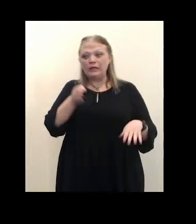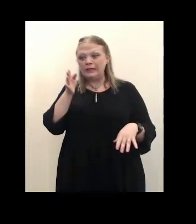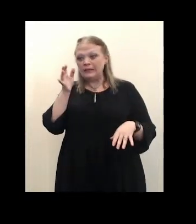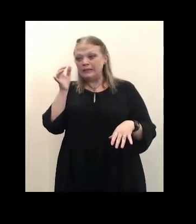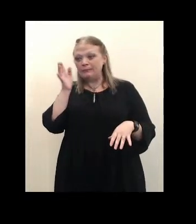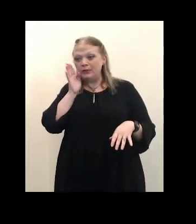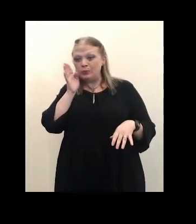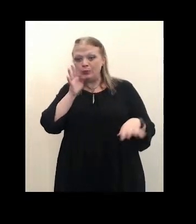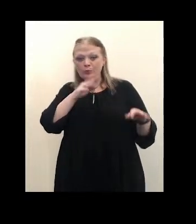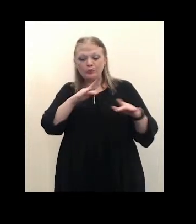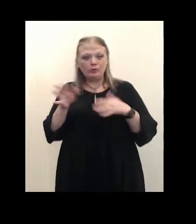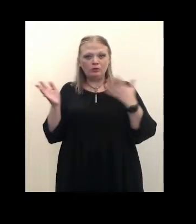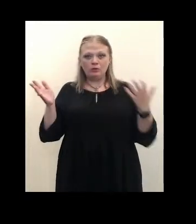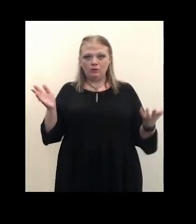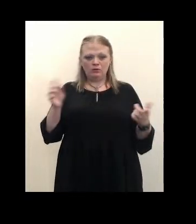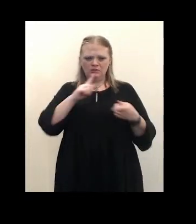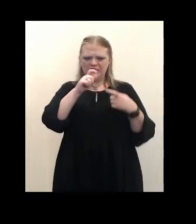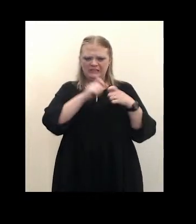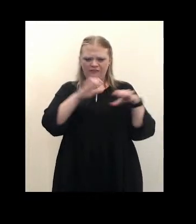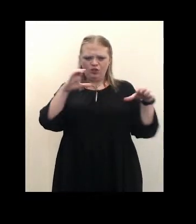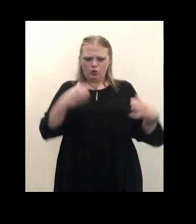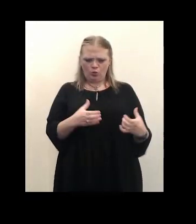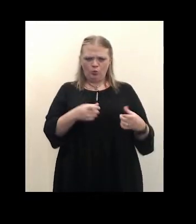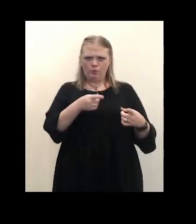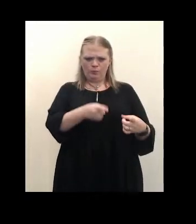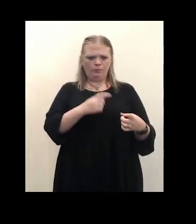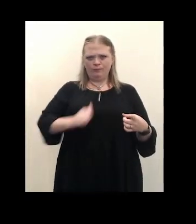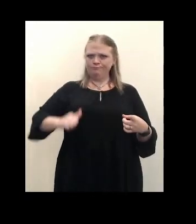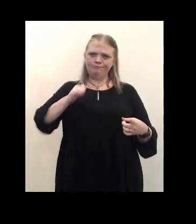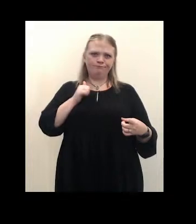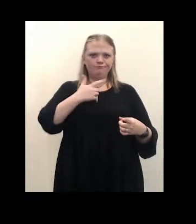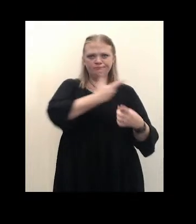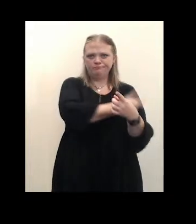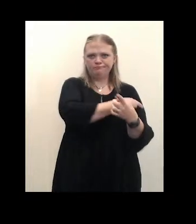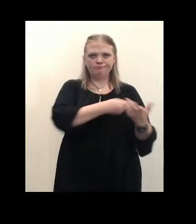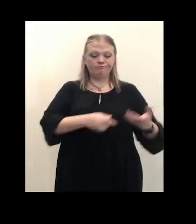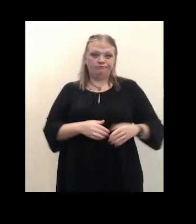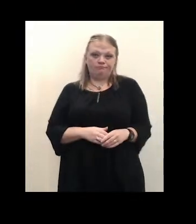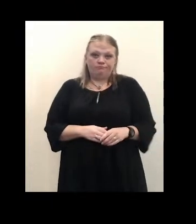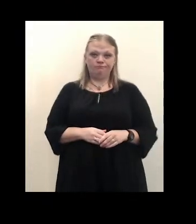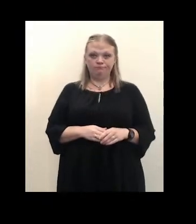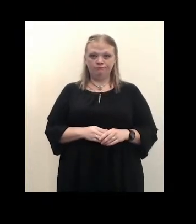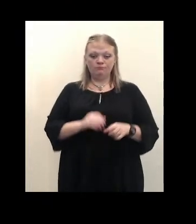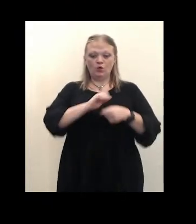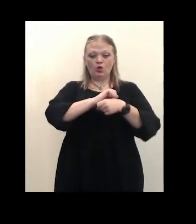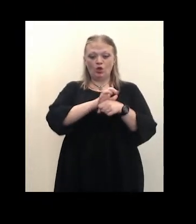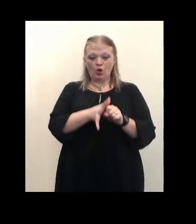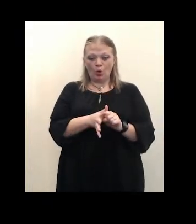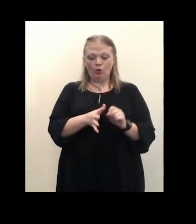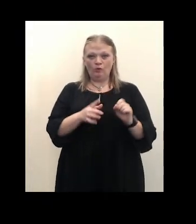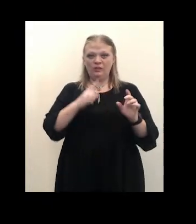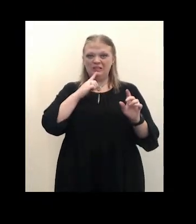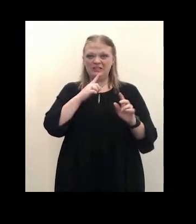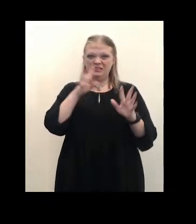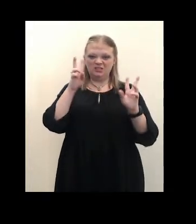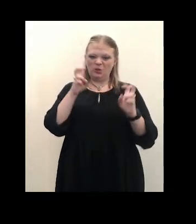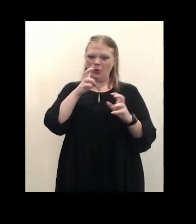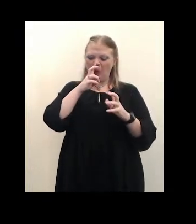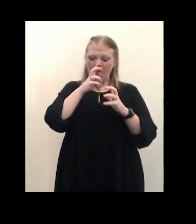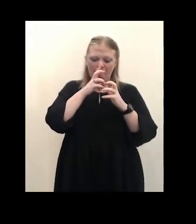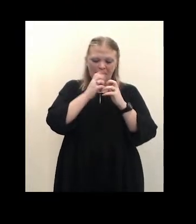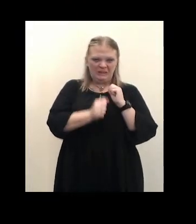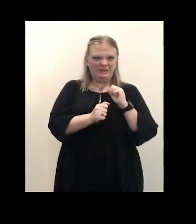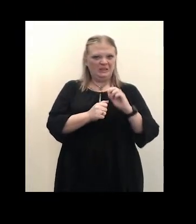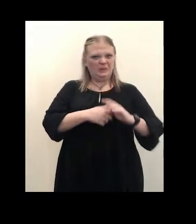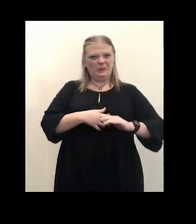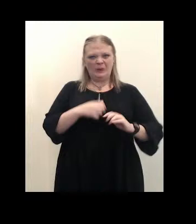There are a certain group of individuals in our community who will not get vaccinated. COVID is one mean SOB.